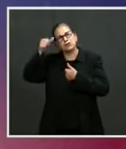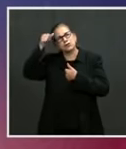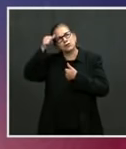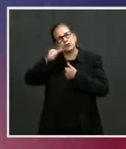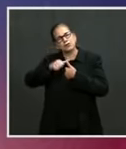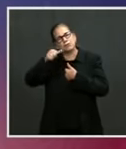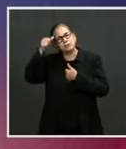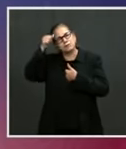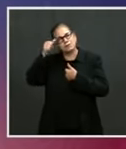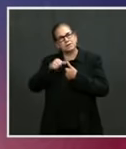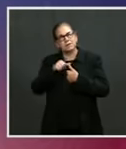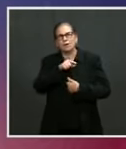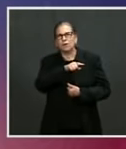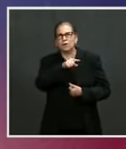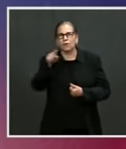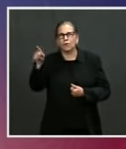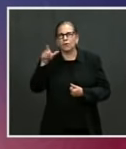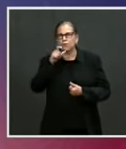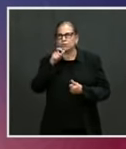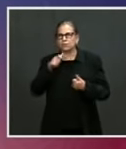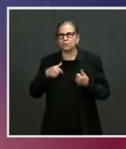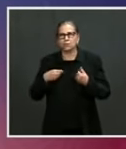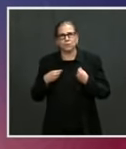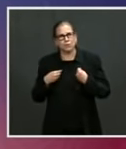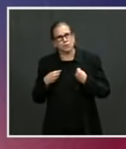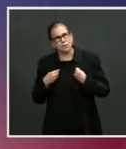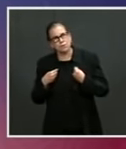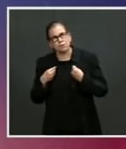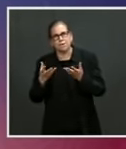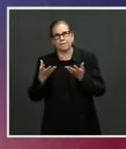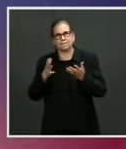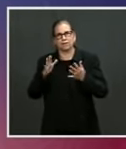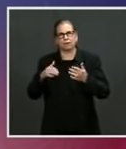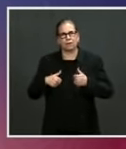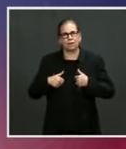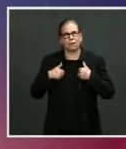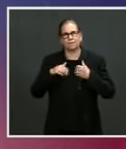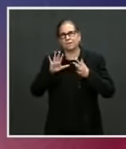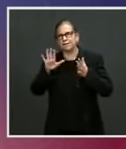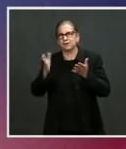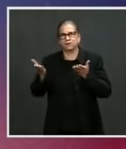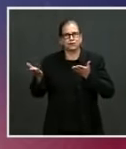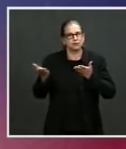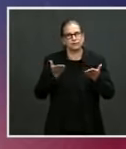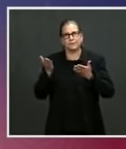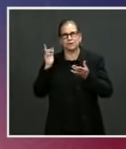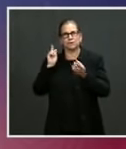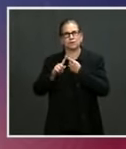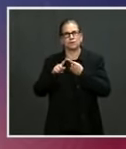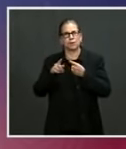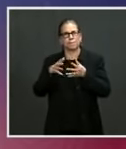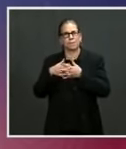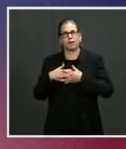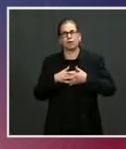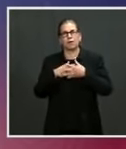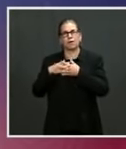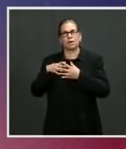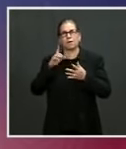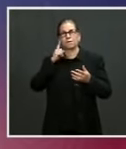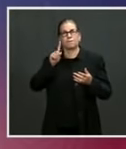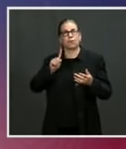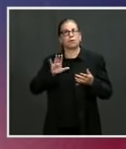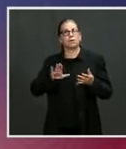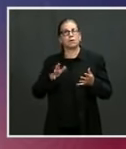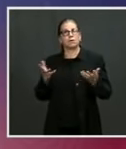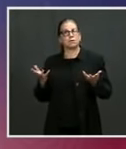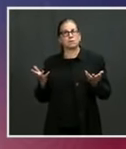in the service of America, in the service of freedom, in the service of justice. Remember their sacrifice,